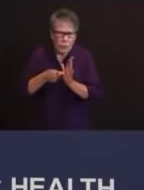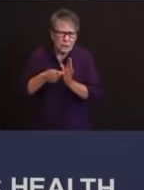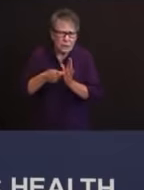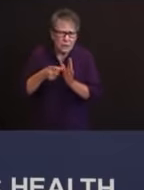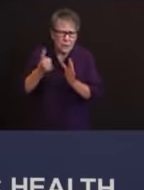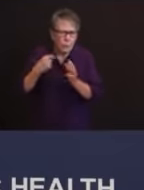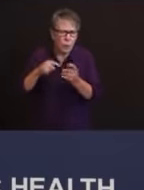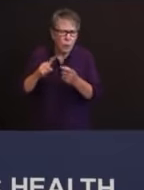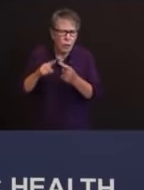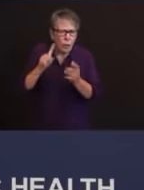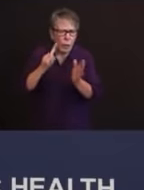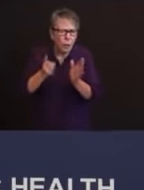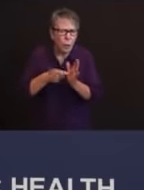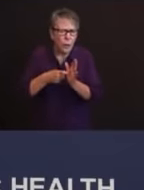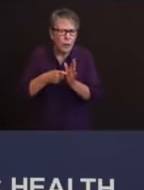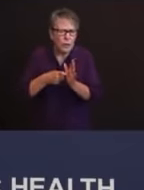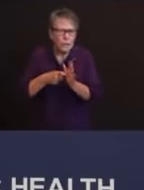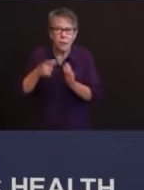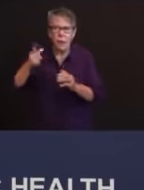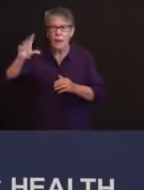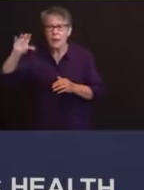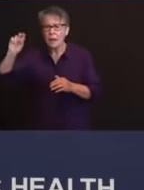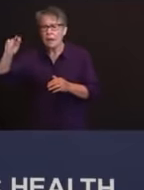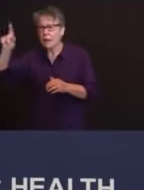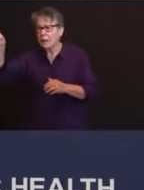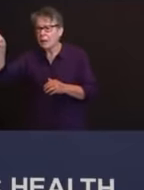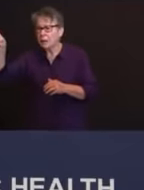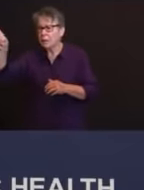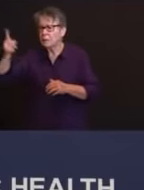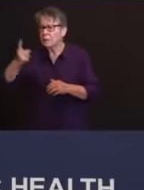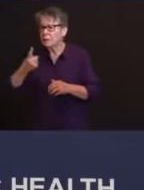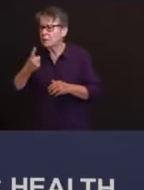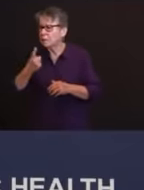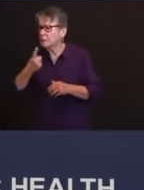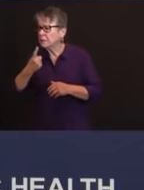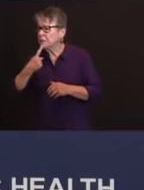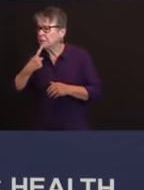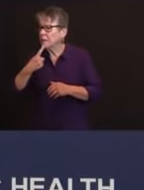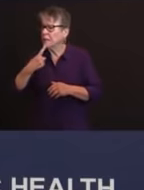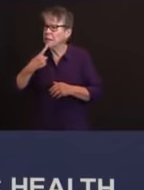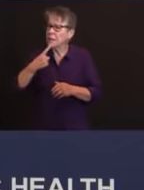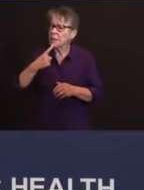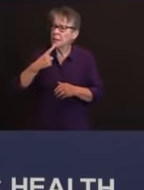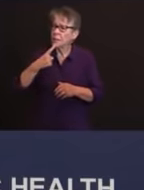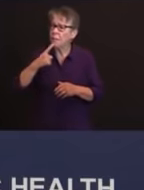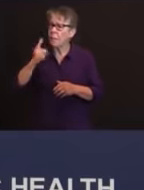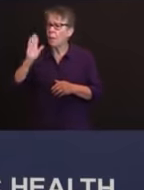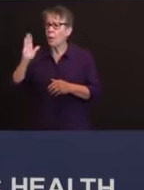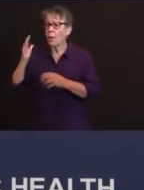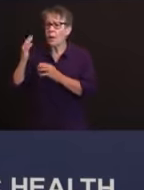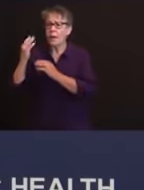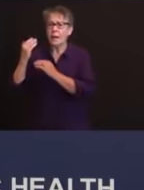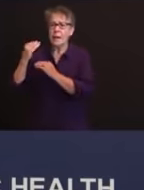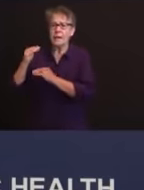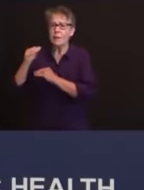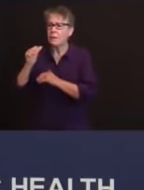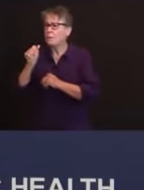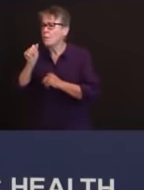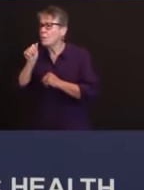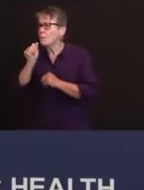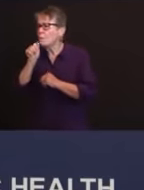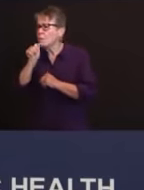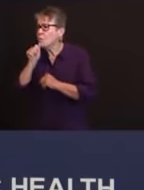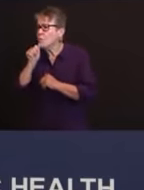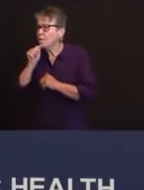Connecticut said last week it's doing limiting private gatherings to no more than 10 people and discouraging non-essential